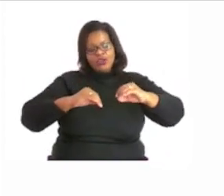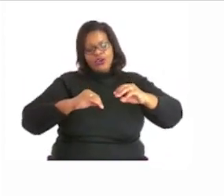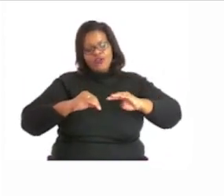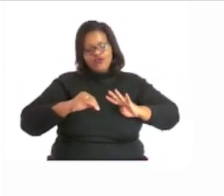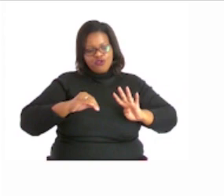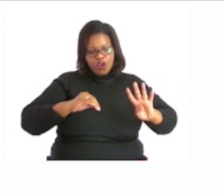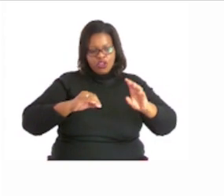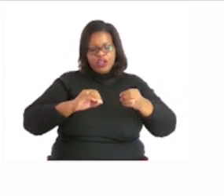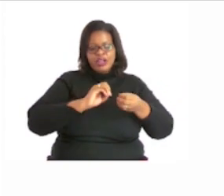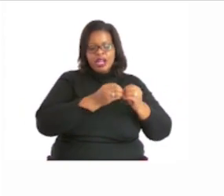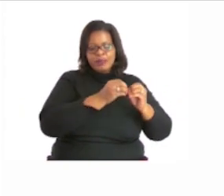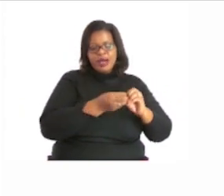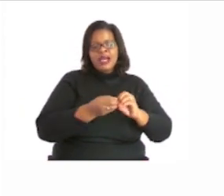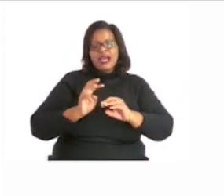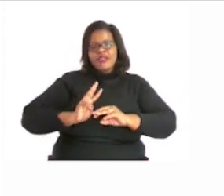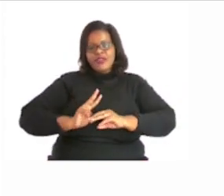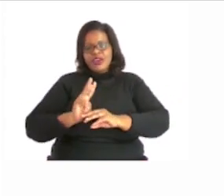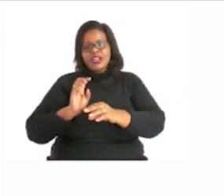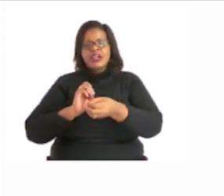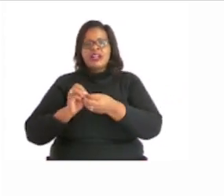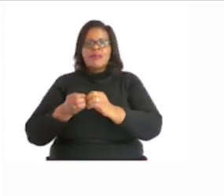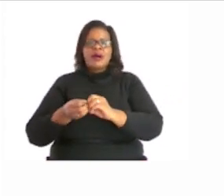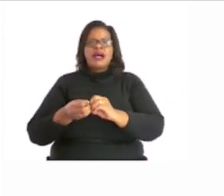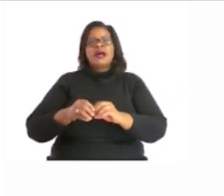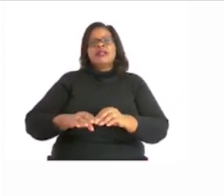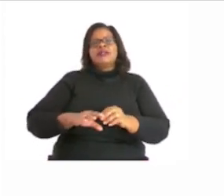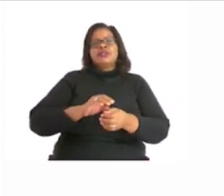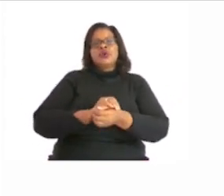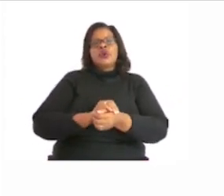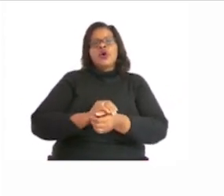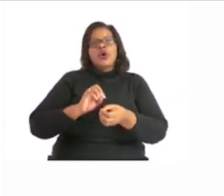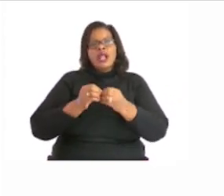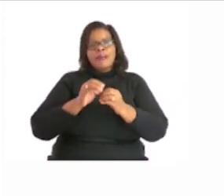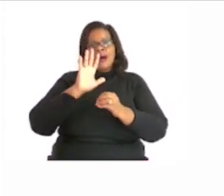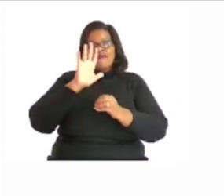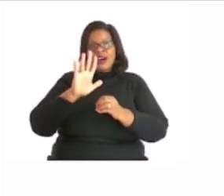3rd digit. Number 5, fill in the number